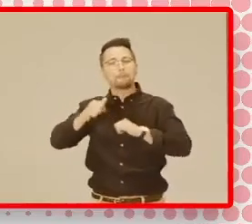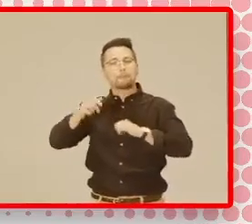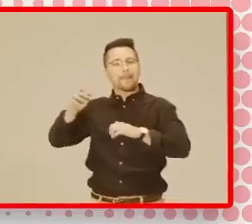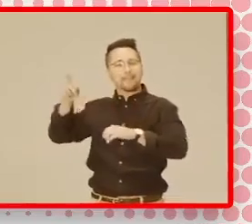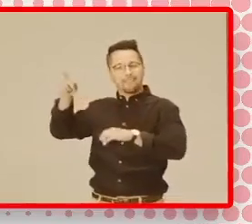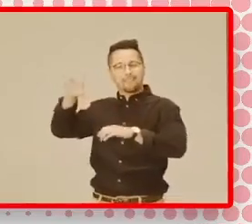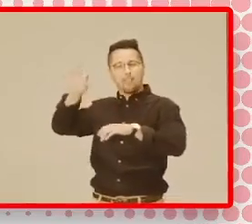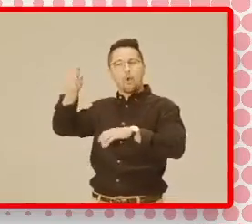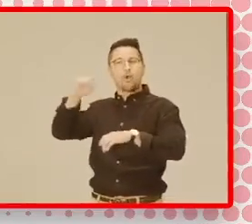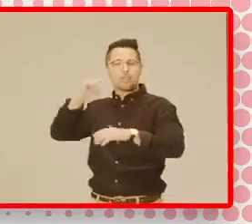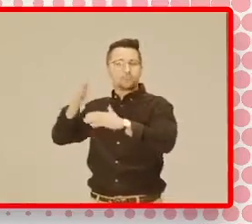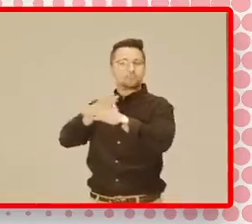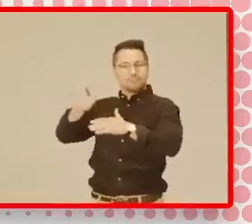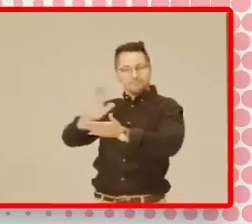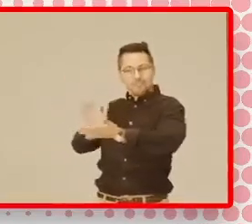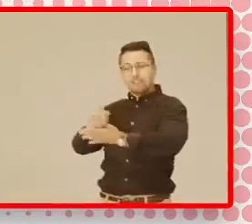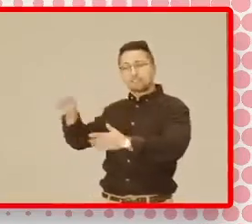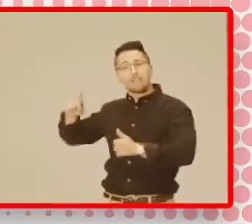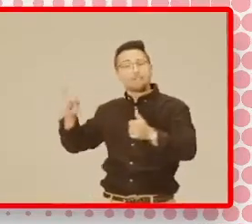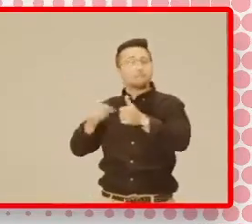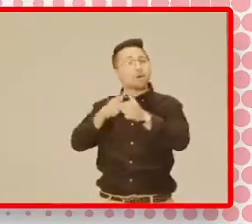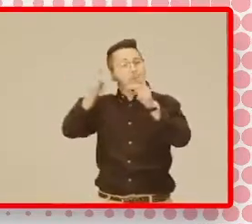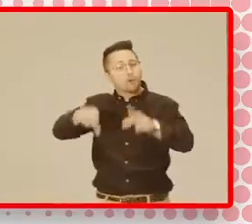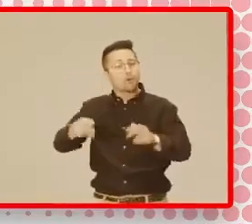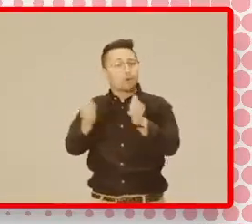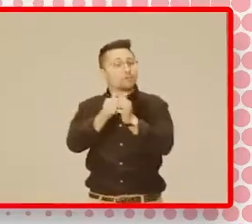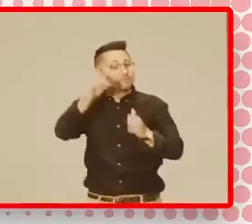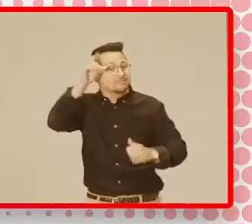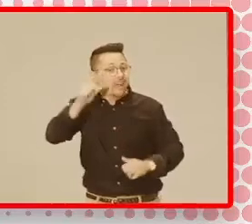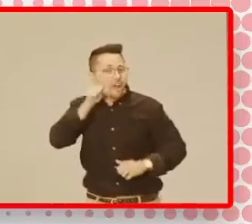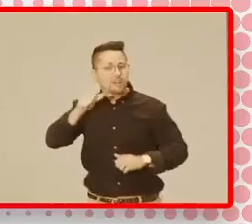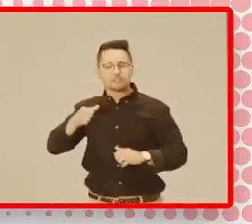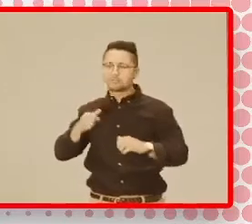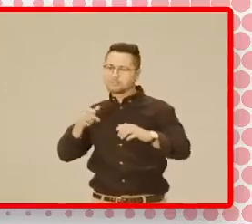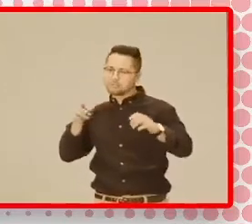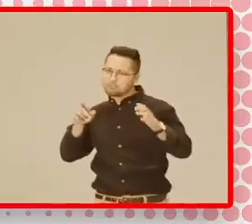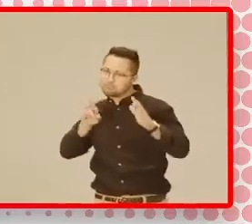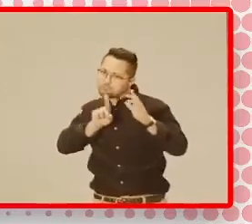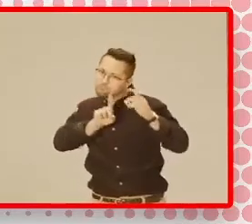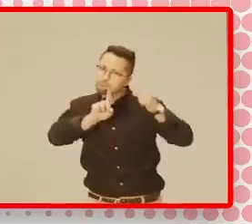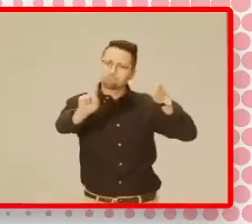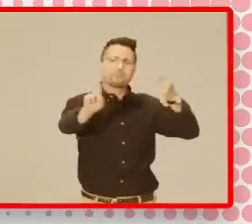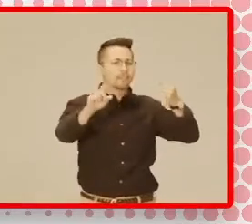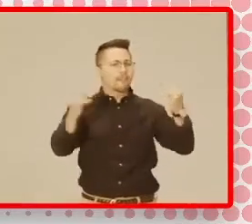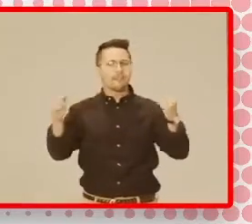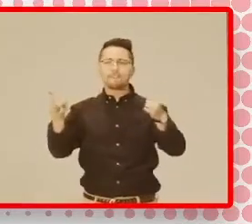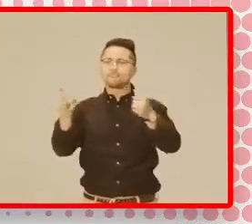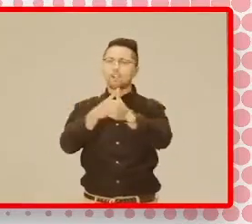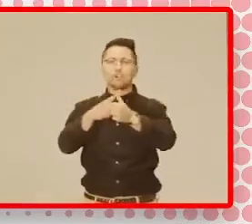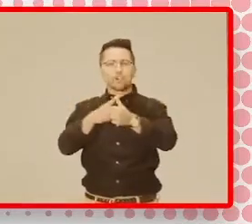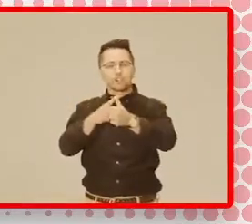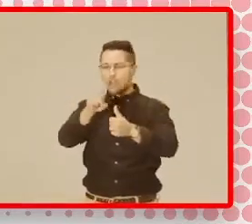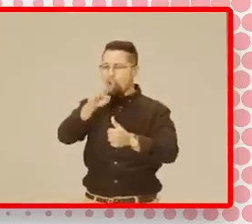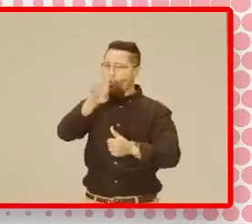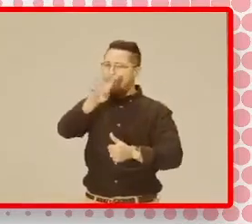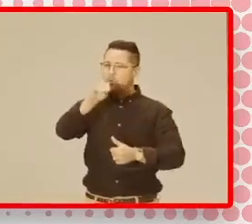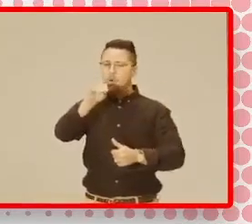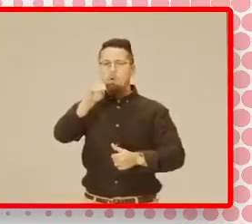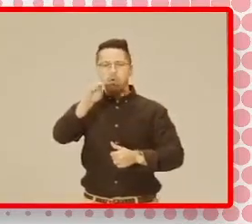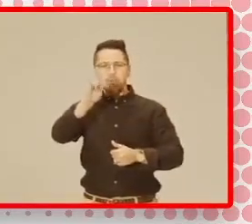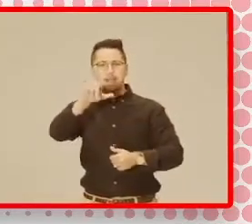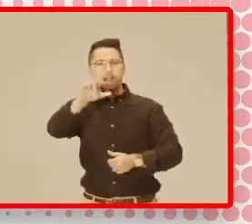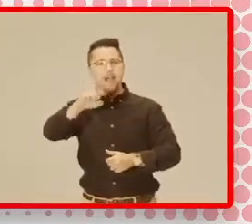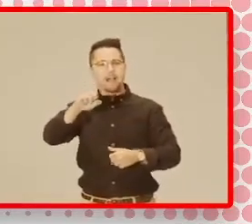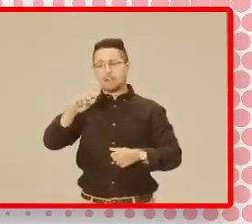line, becoming the first person with Down syndrome to complete the full 140-mile triathlon. He was already the first to